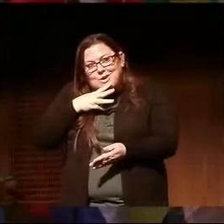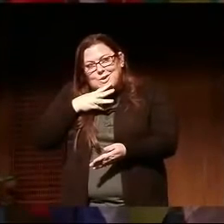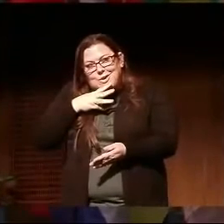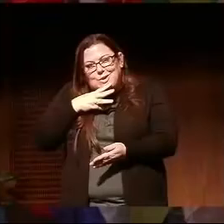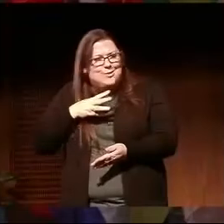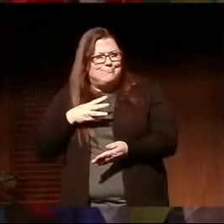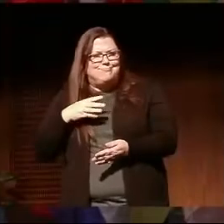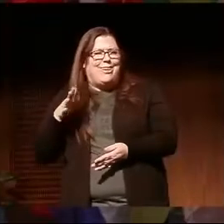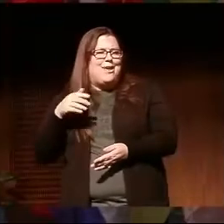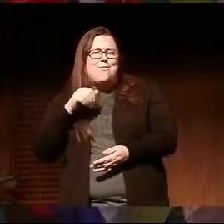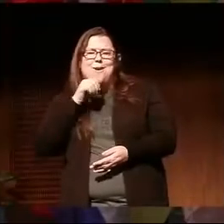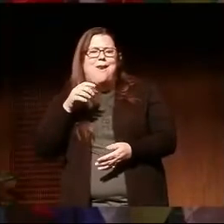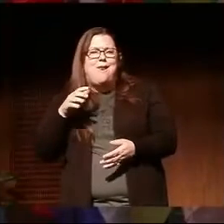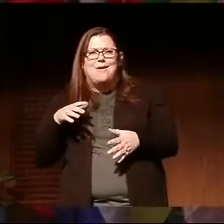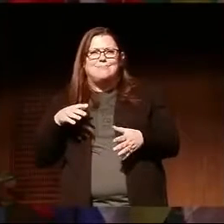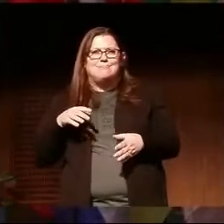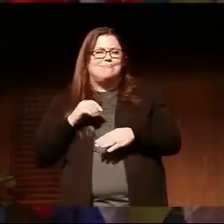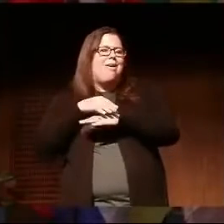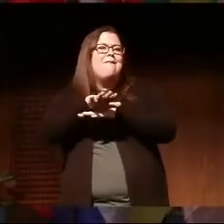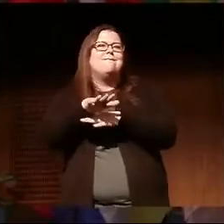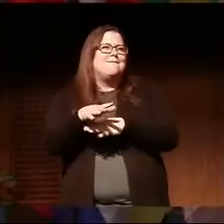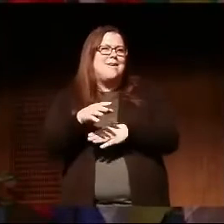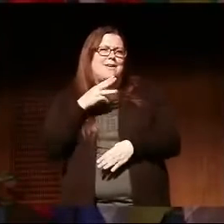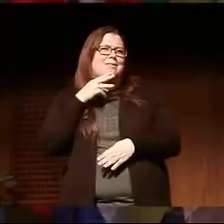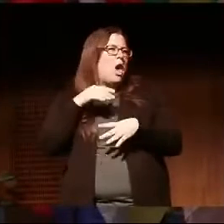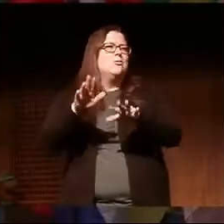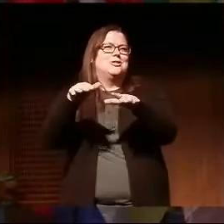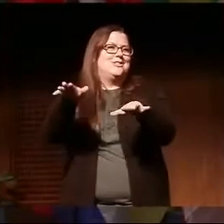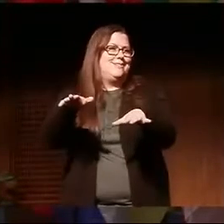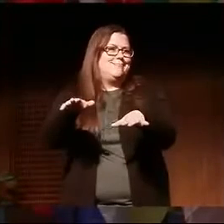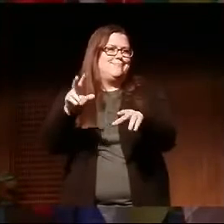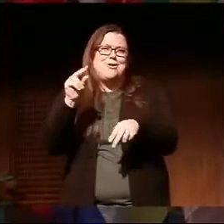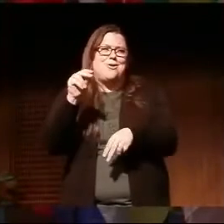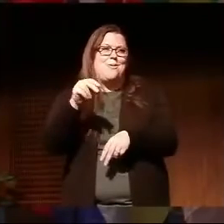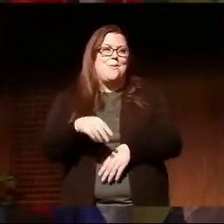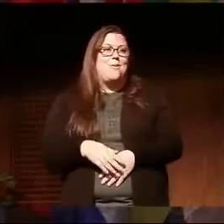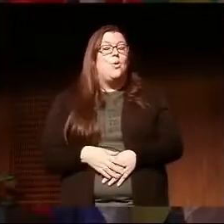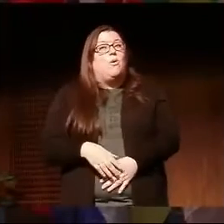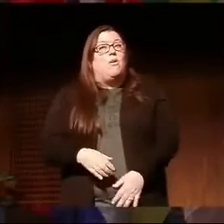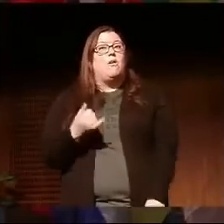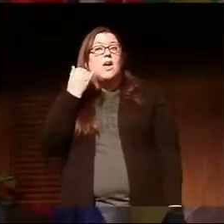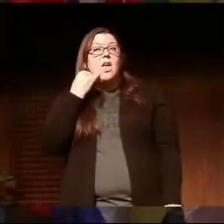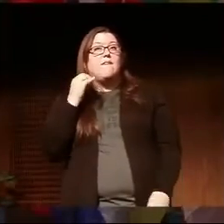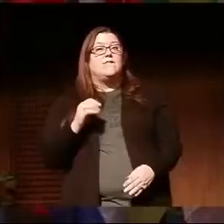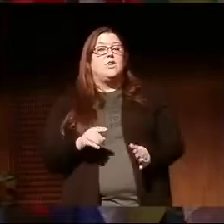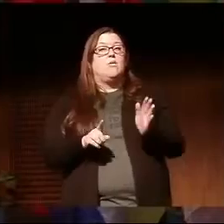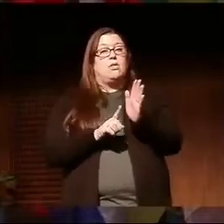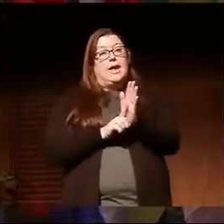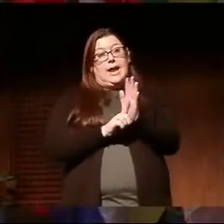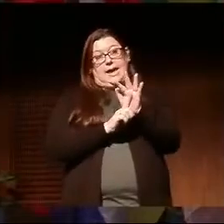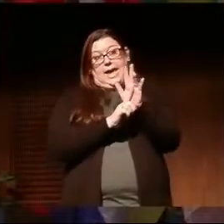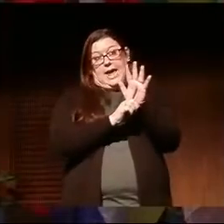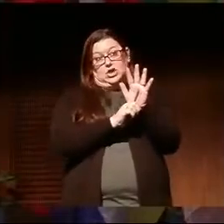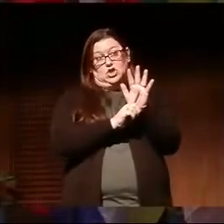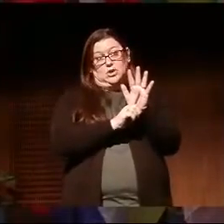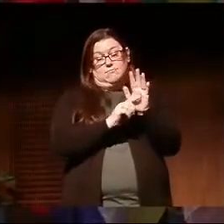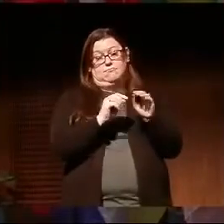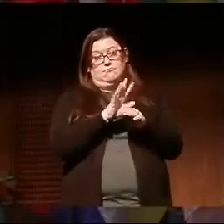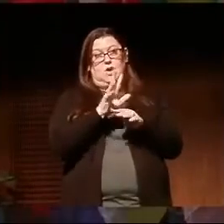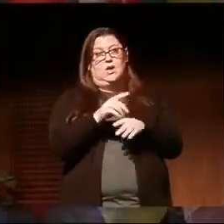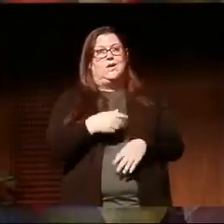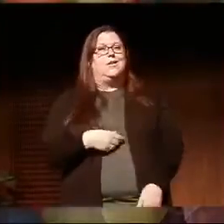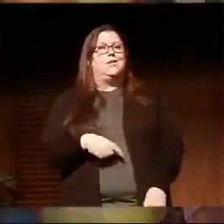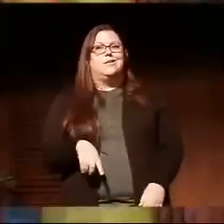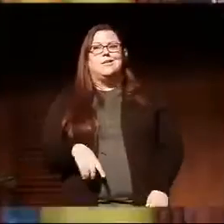Or maybe it's kind of like, you know, when you light a candle and the flame is there, and you can actually use that candle to ignite another candle, but you haven't diminished